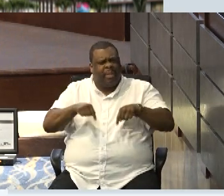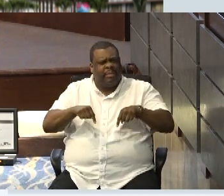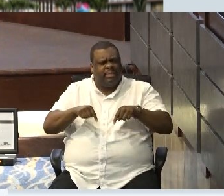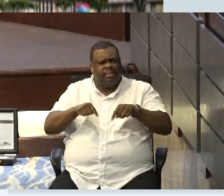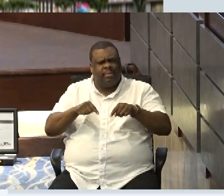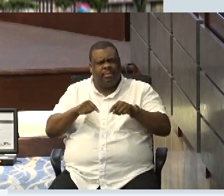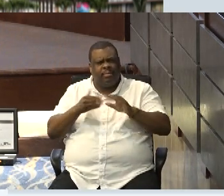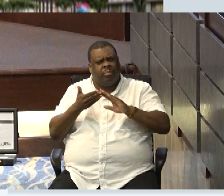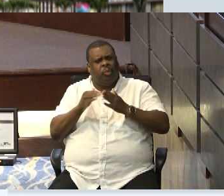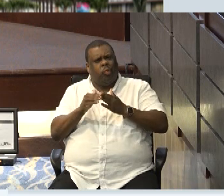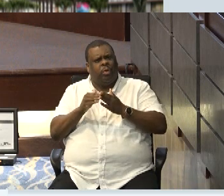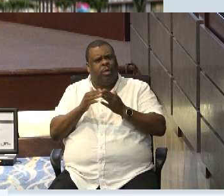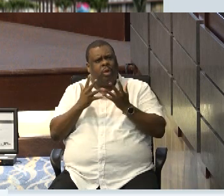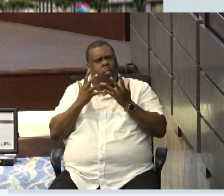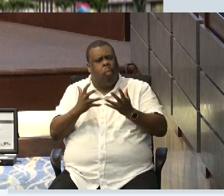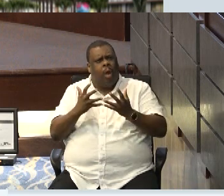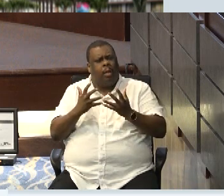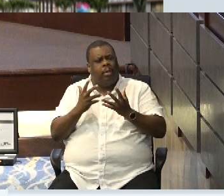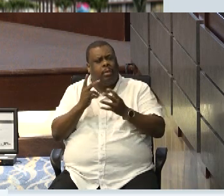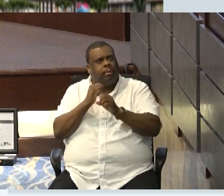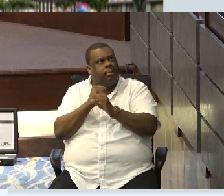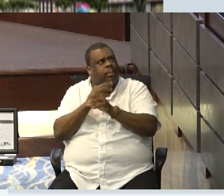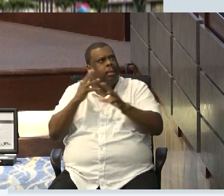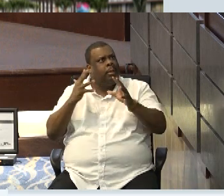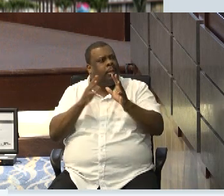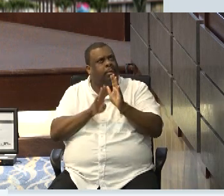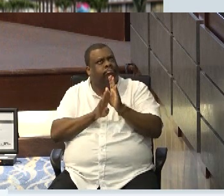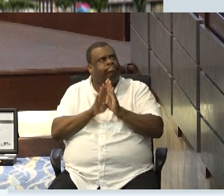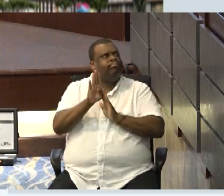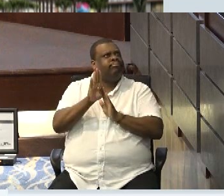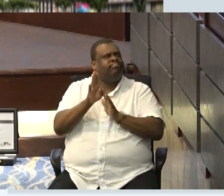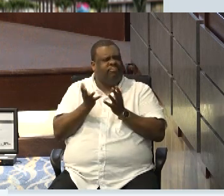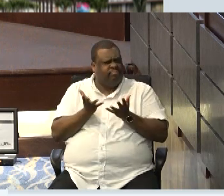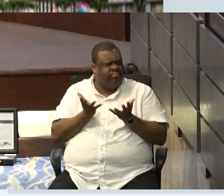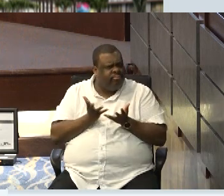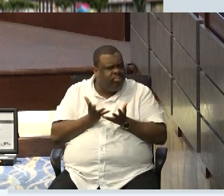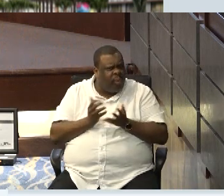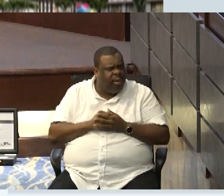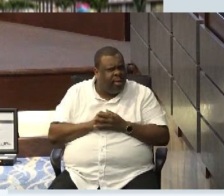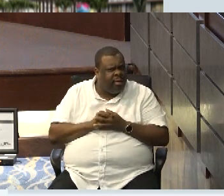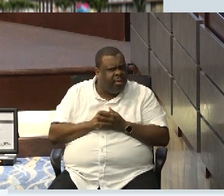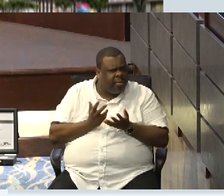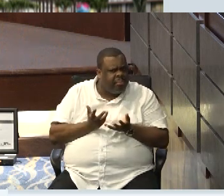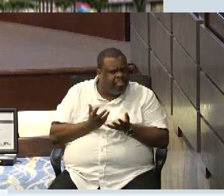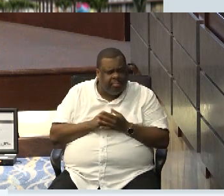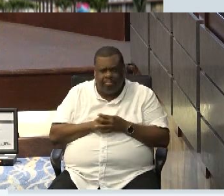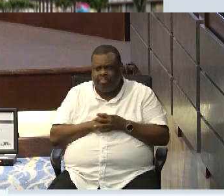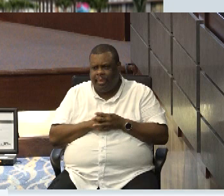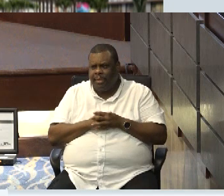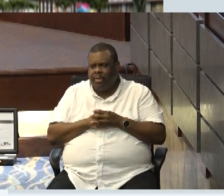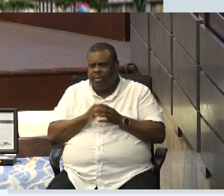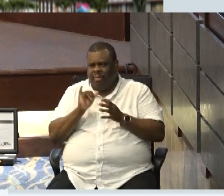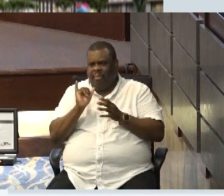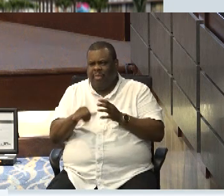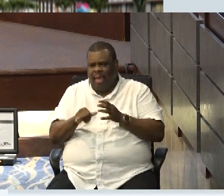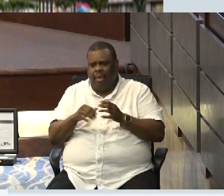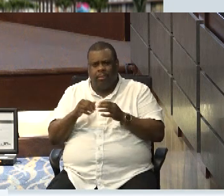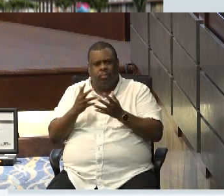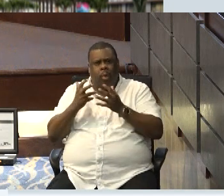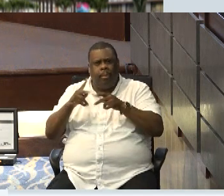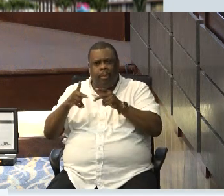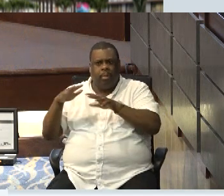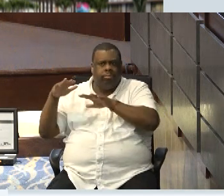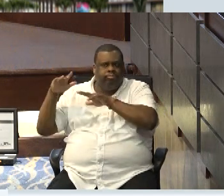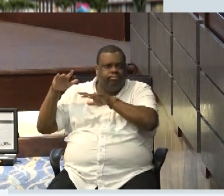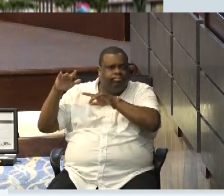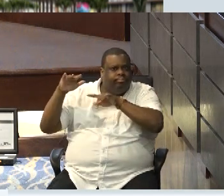want to see in the heart of downtown, recognizing that it's got to perform and function greater than a tourist destination. It's got